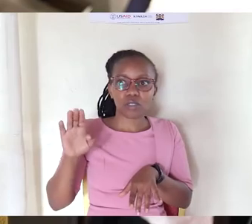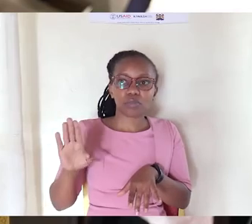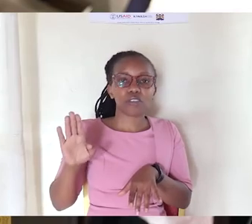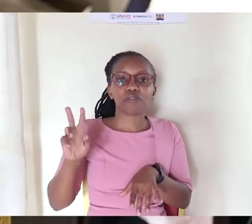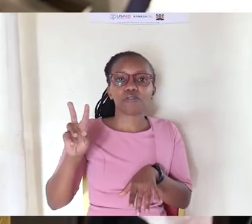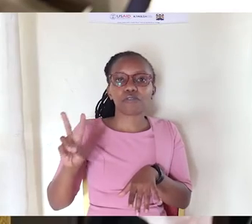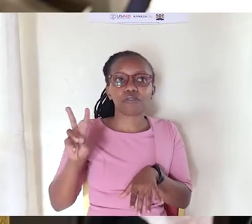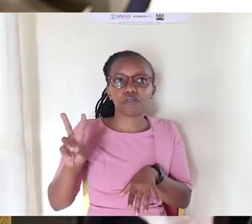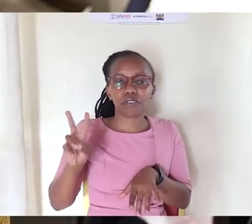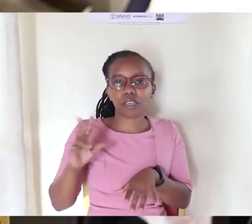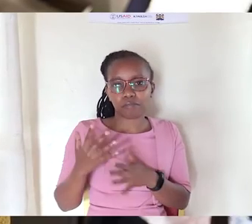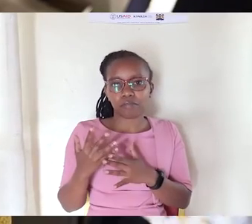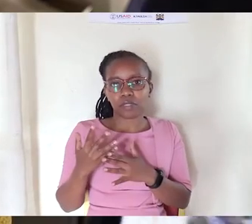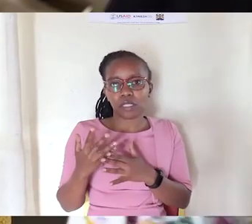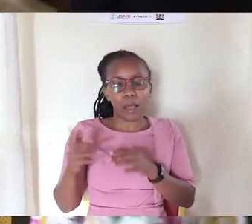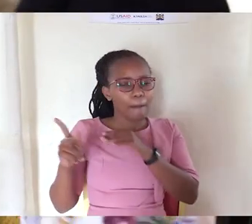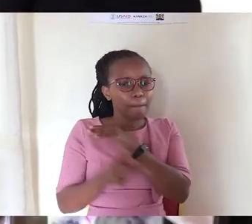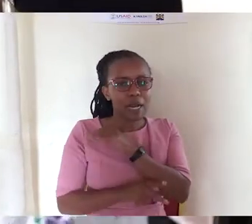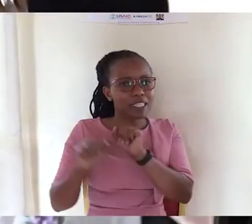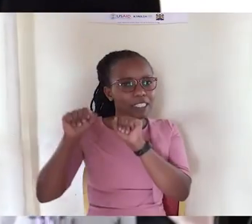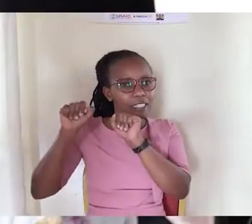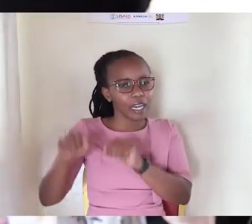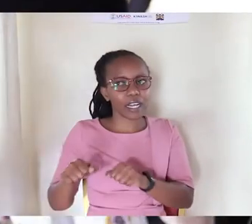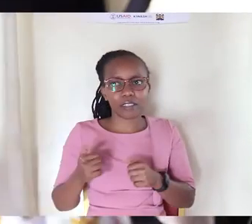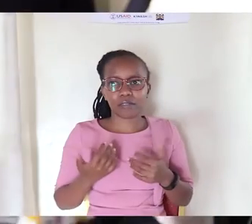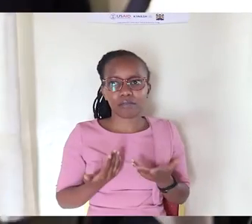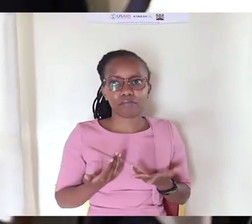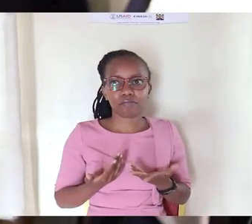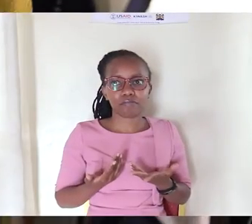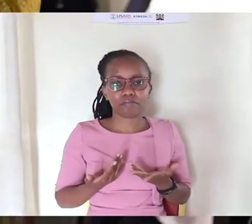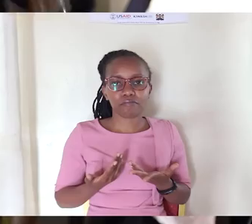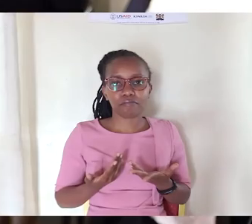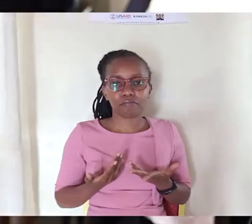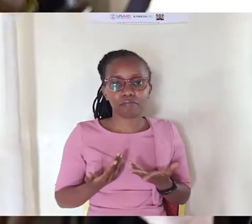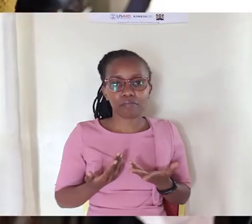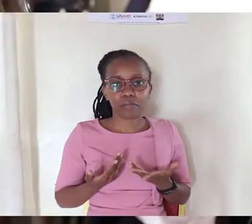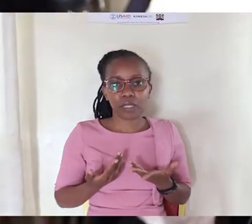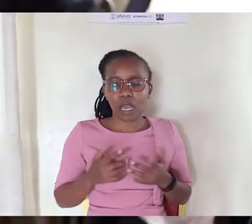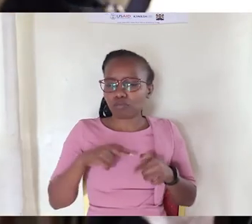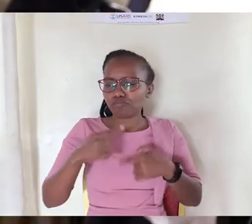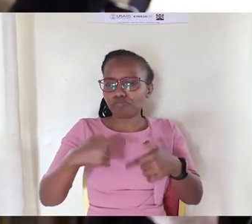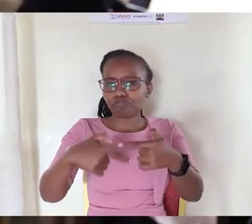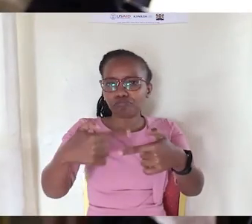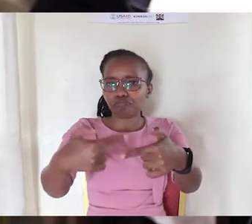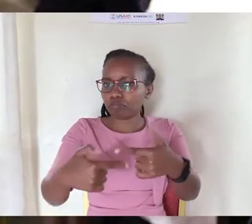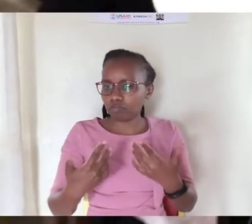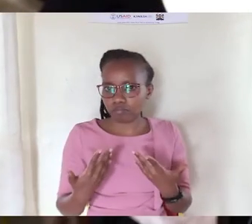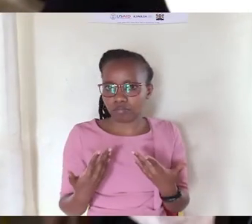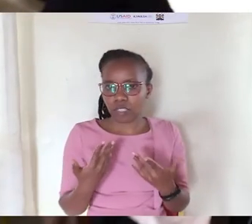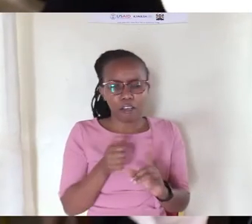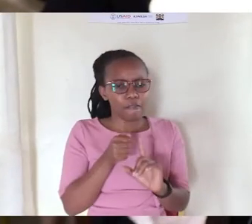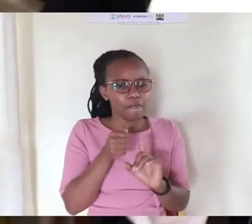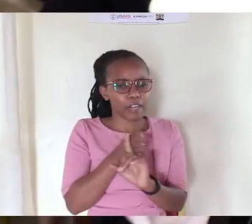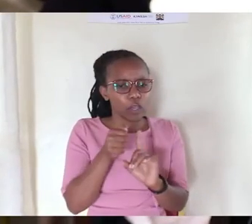and therefore it should be punishable. The idea that women have to consistently justify that they've been